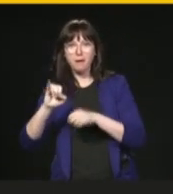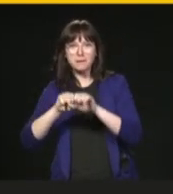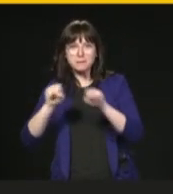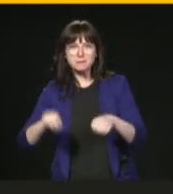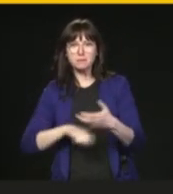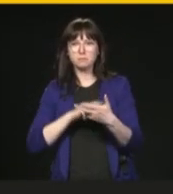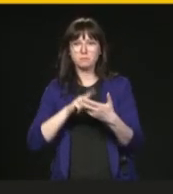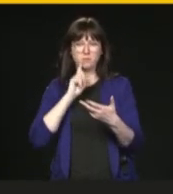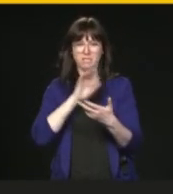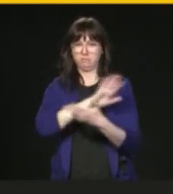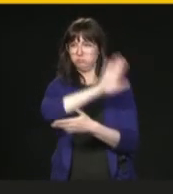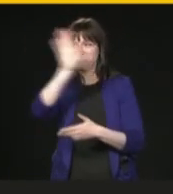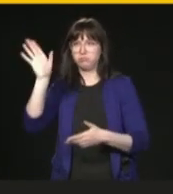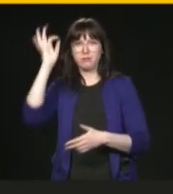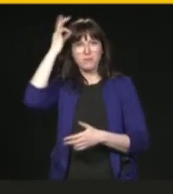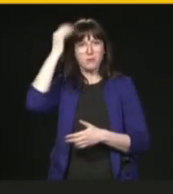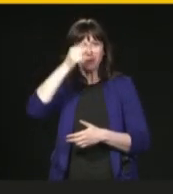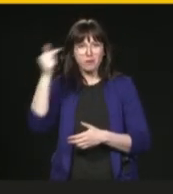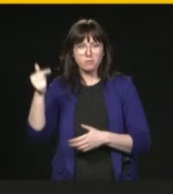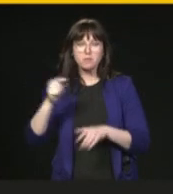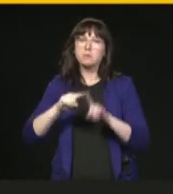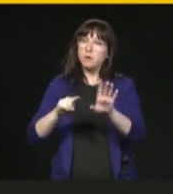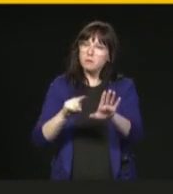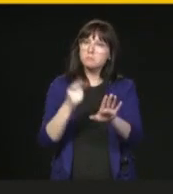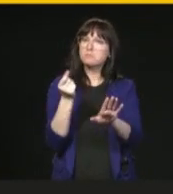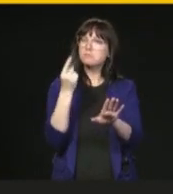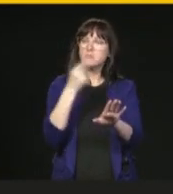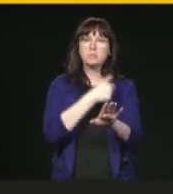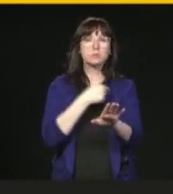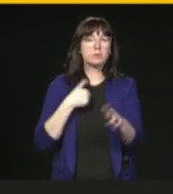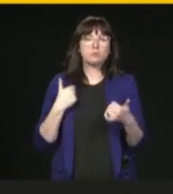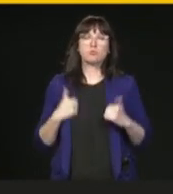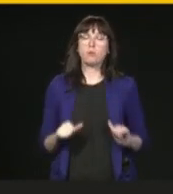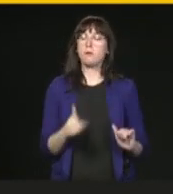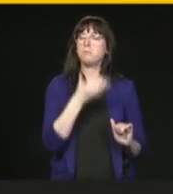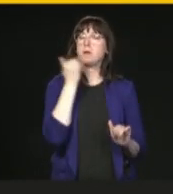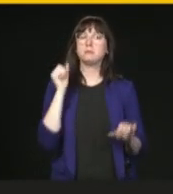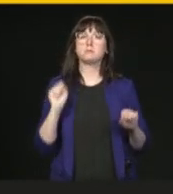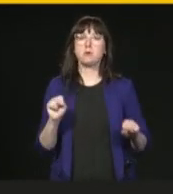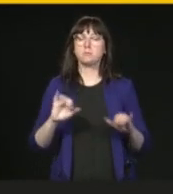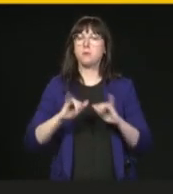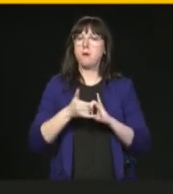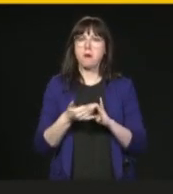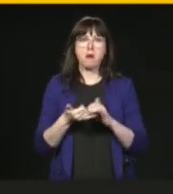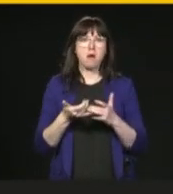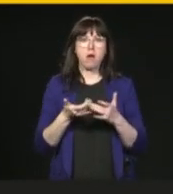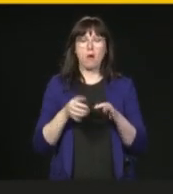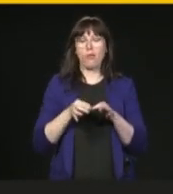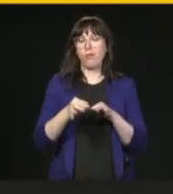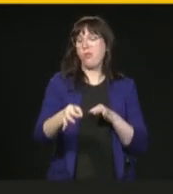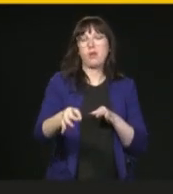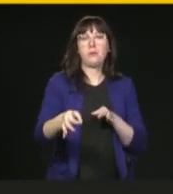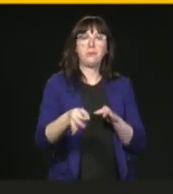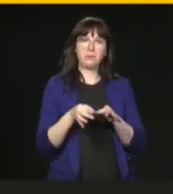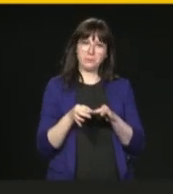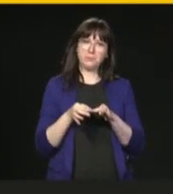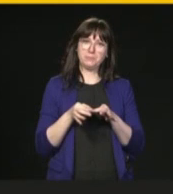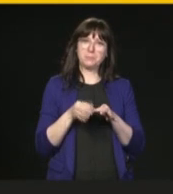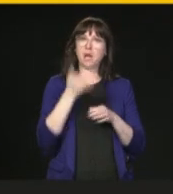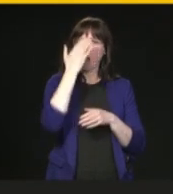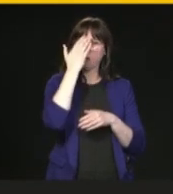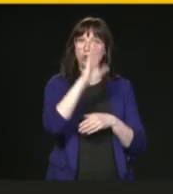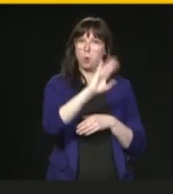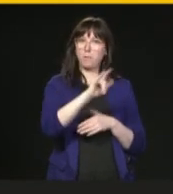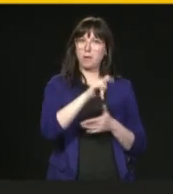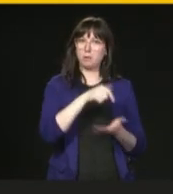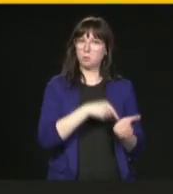the government apparatus. But know that we're doing everything we can to shorten the deadlines. I know that bills